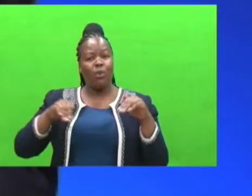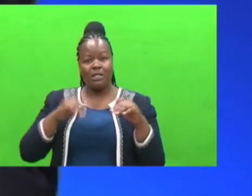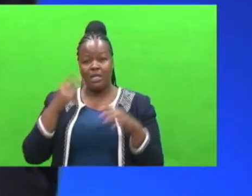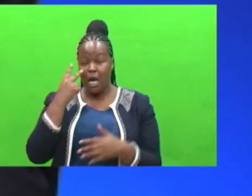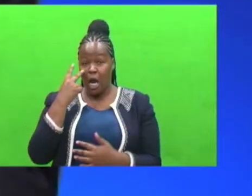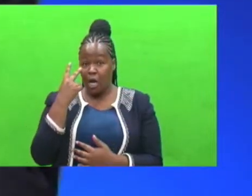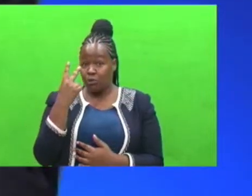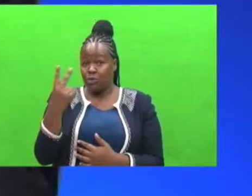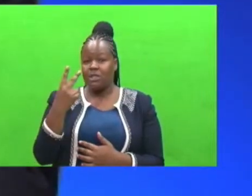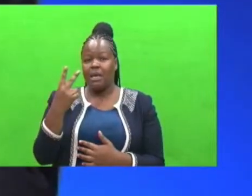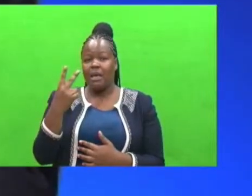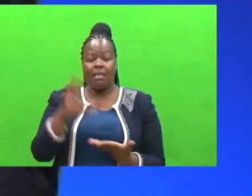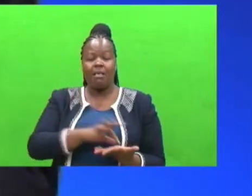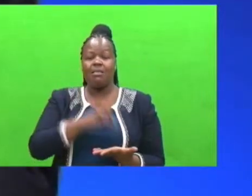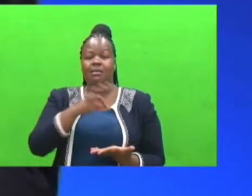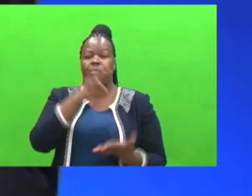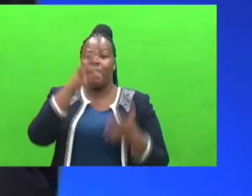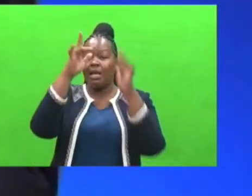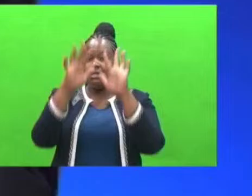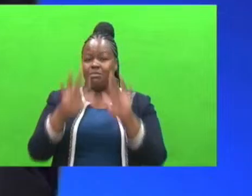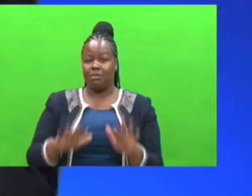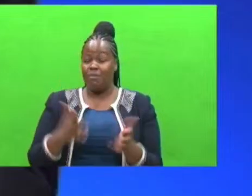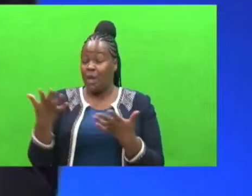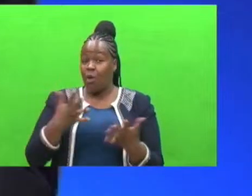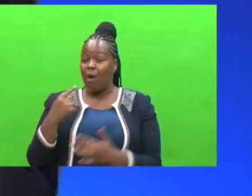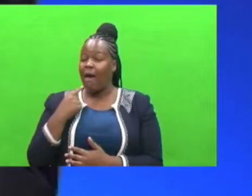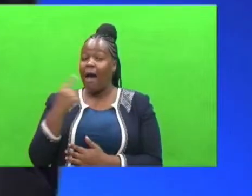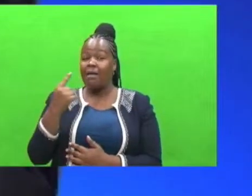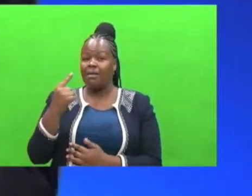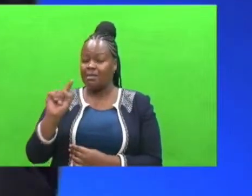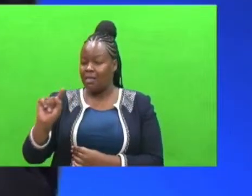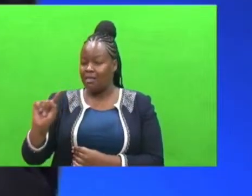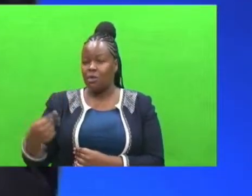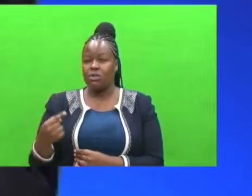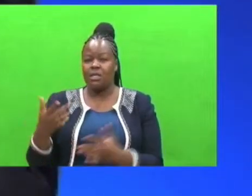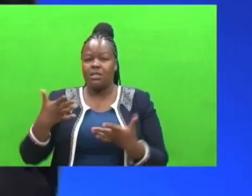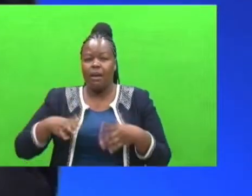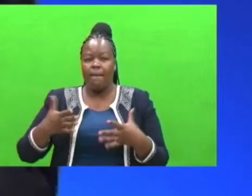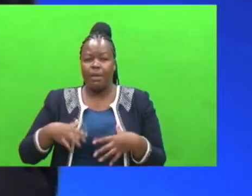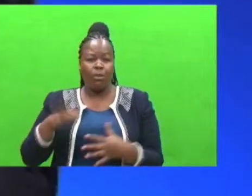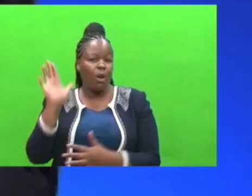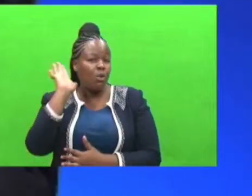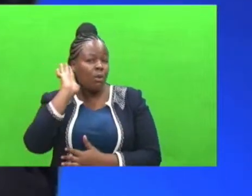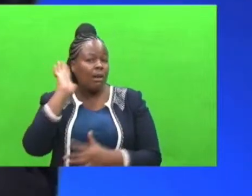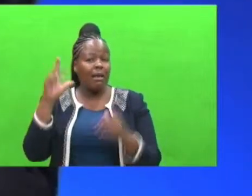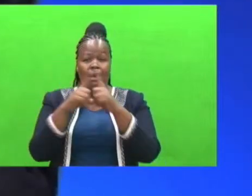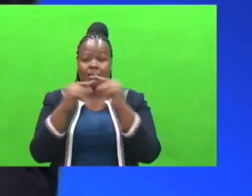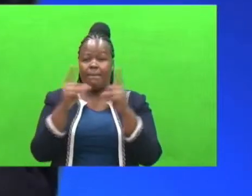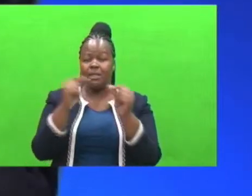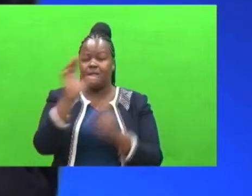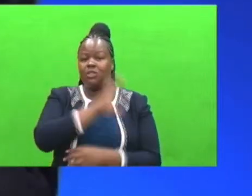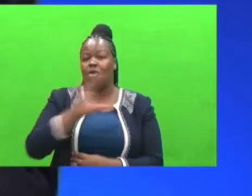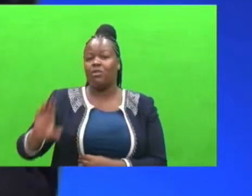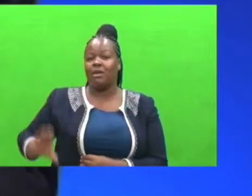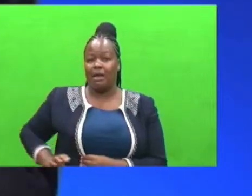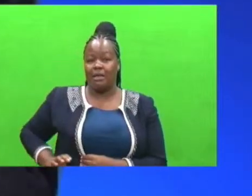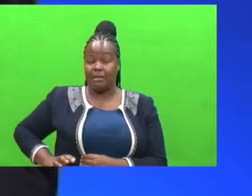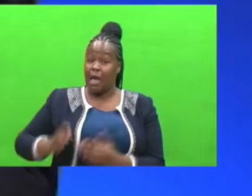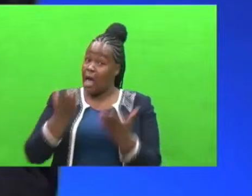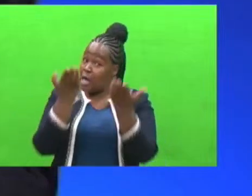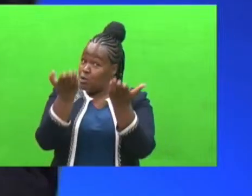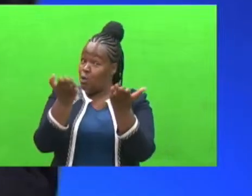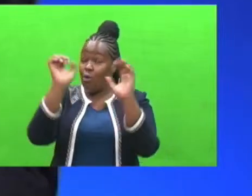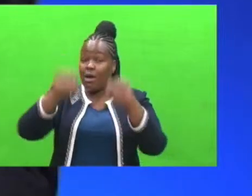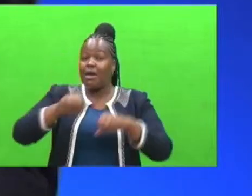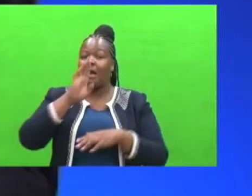breakthrough of the Spirit, where hundreds, thousands of people will hear the message of Christ. You can be part